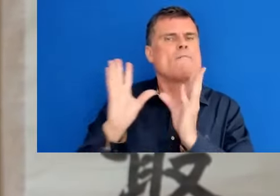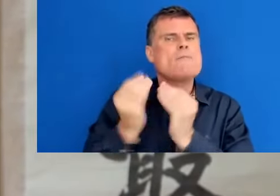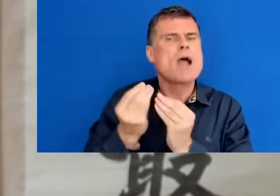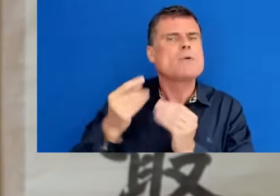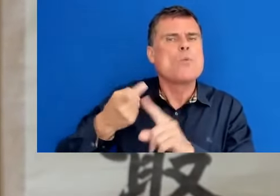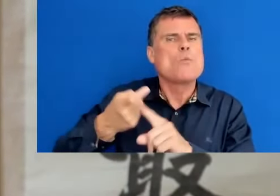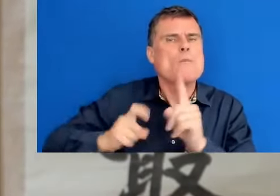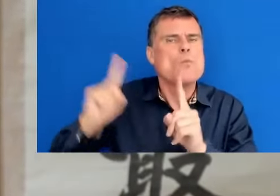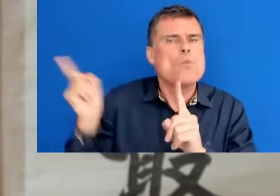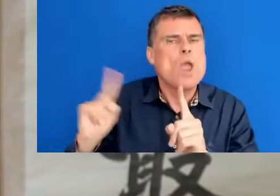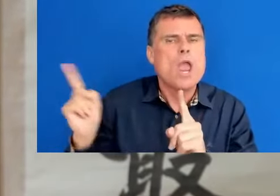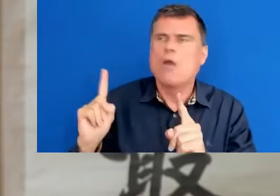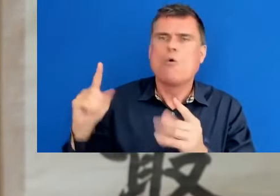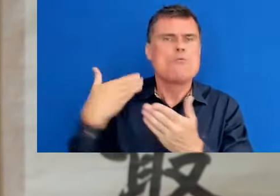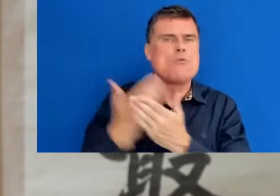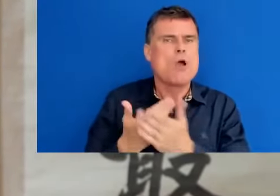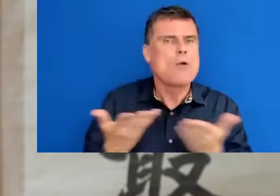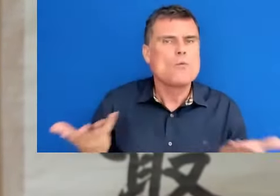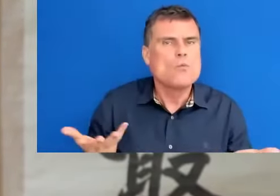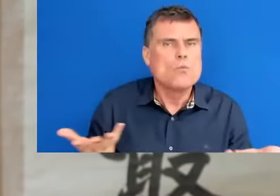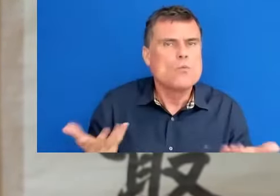did they get here?